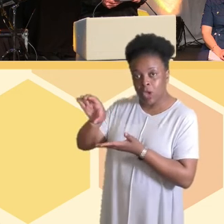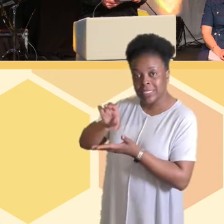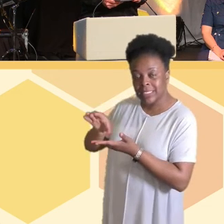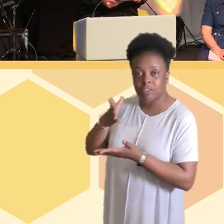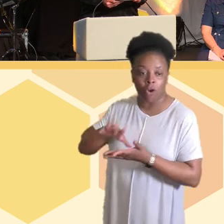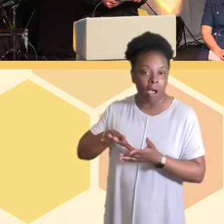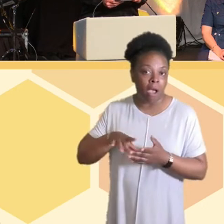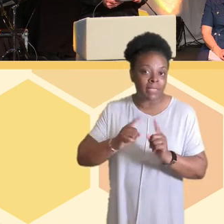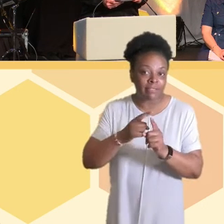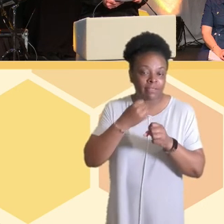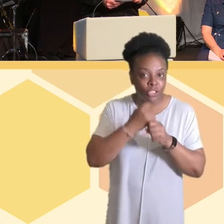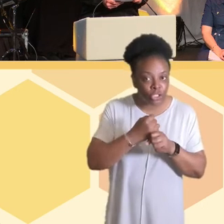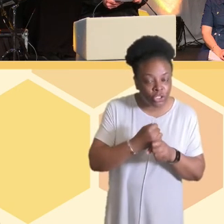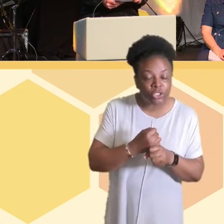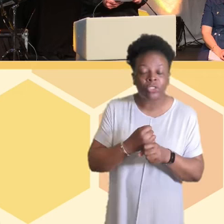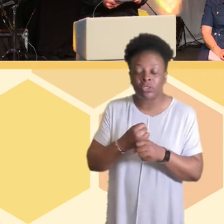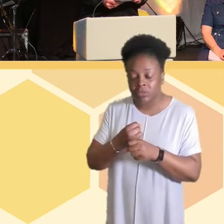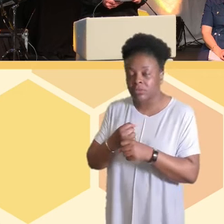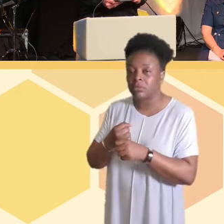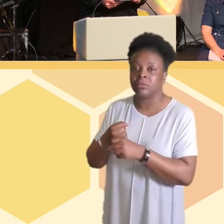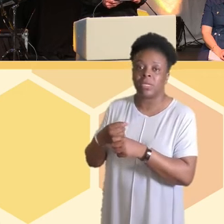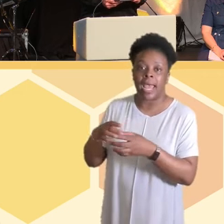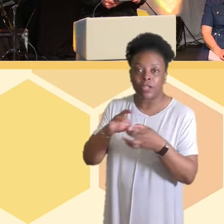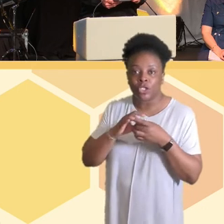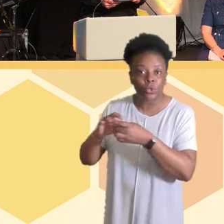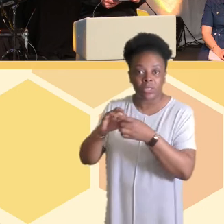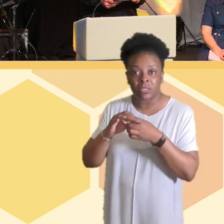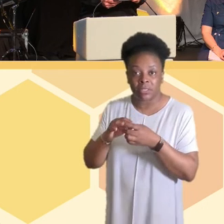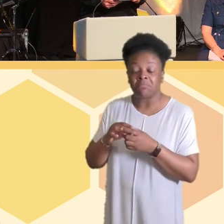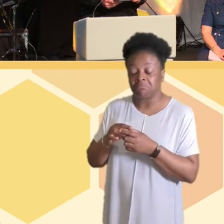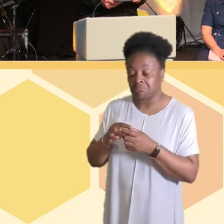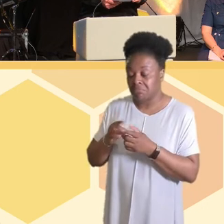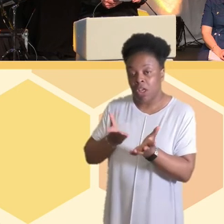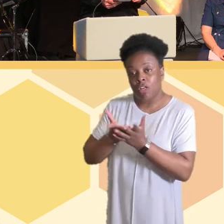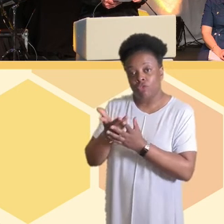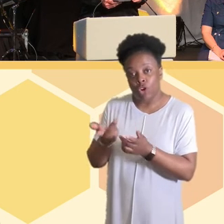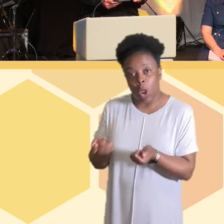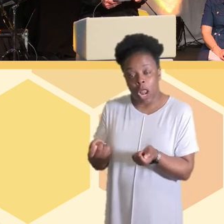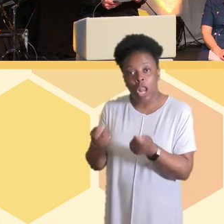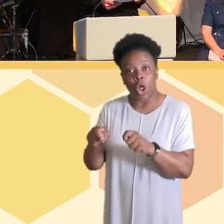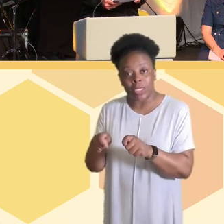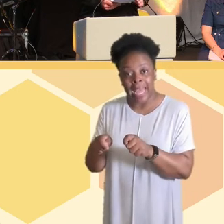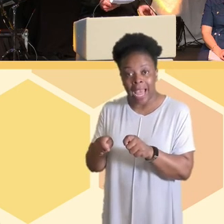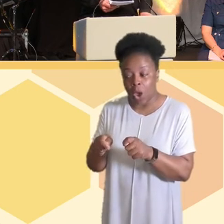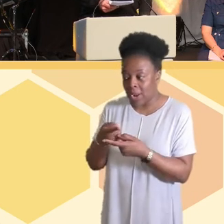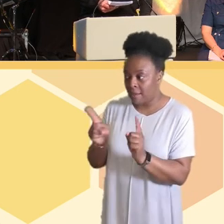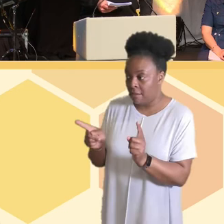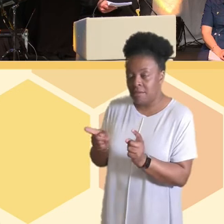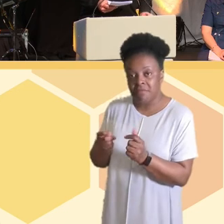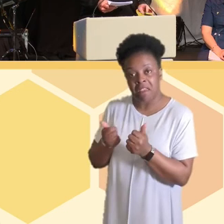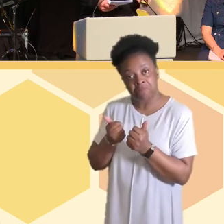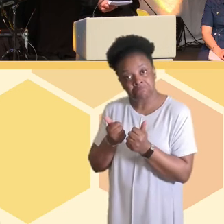associations show that some churches have continued to fare well during the lockdowns and have not had to draw on their